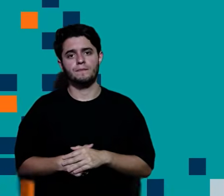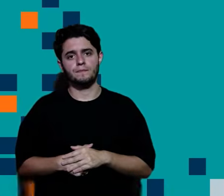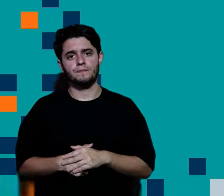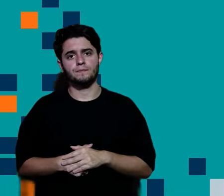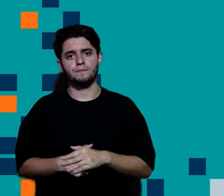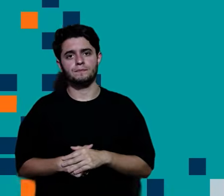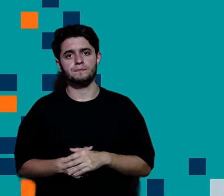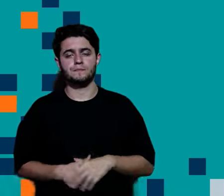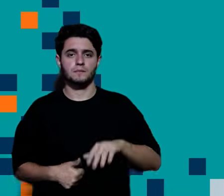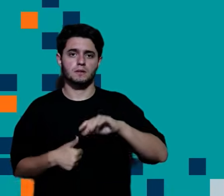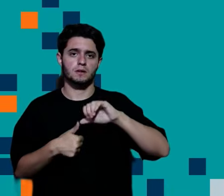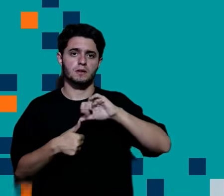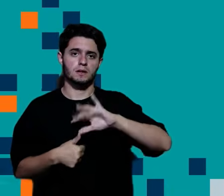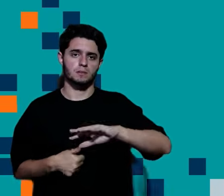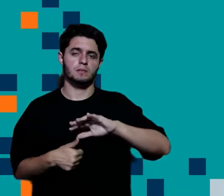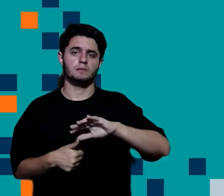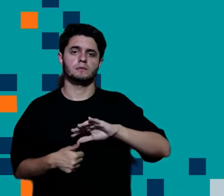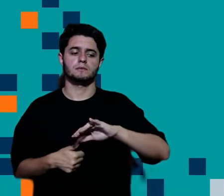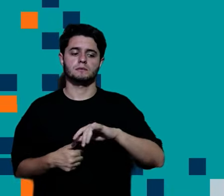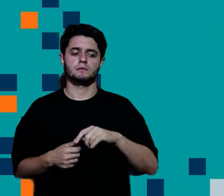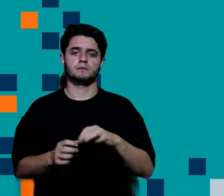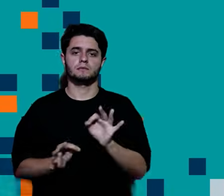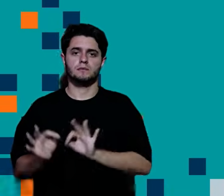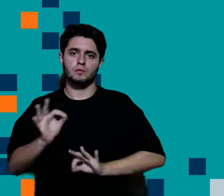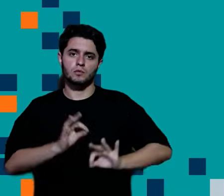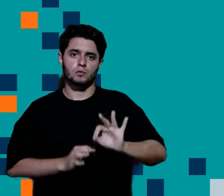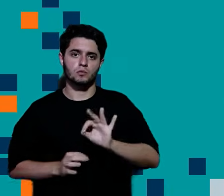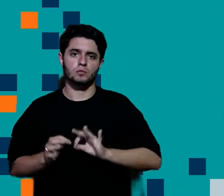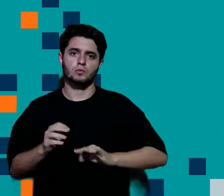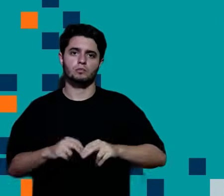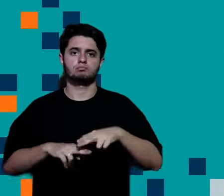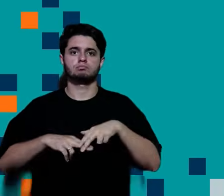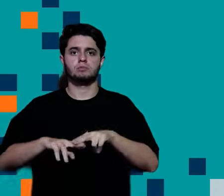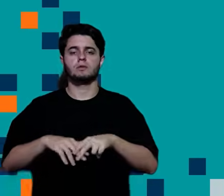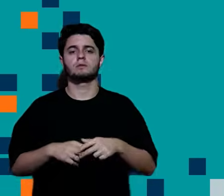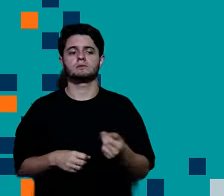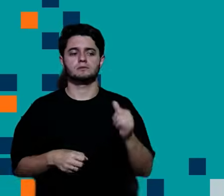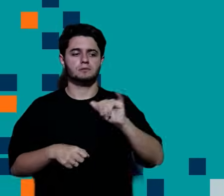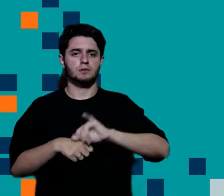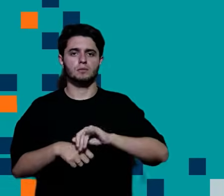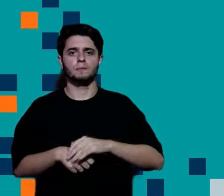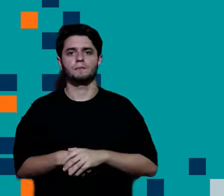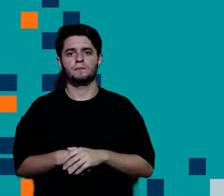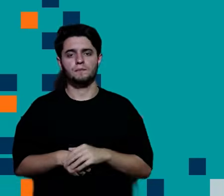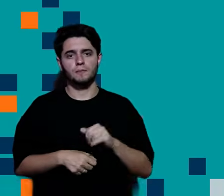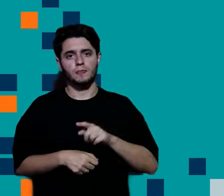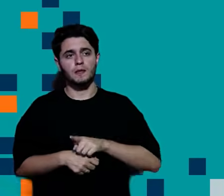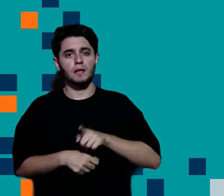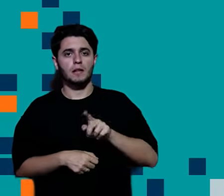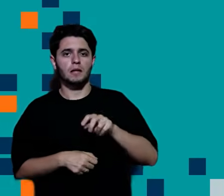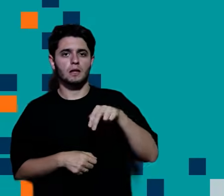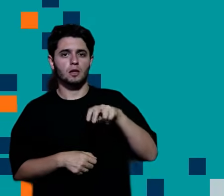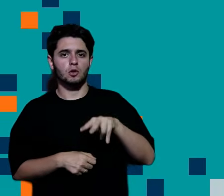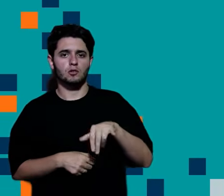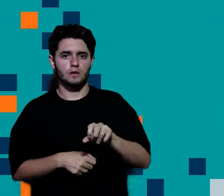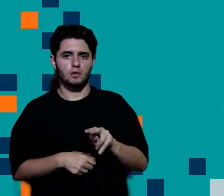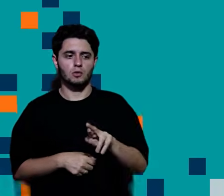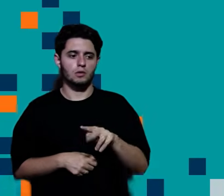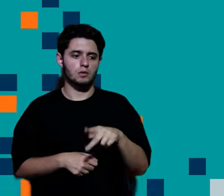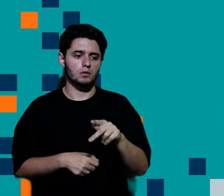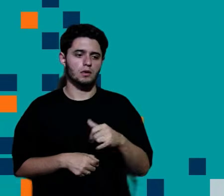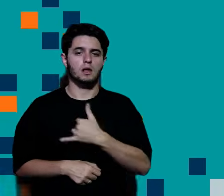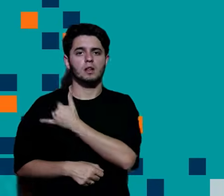American landscape architect who designed Central Park in the middle of New York. Frederick Law Olmsted